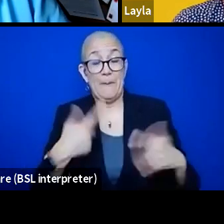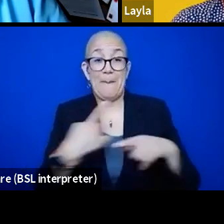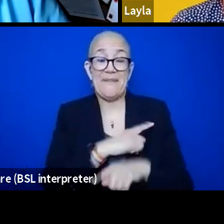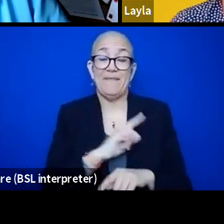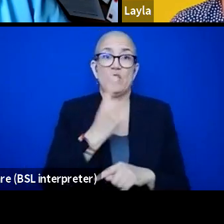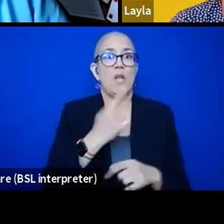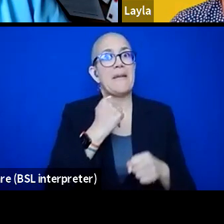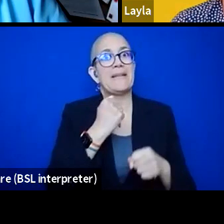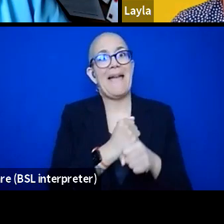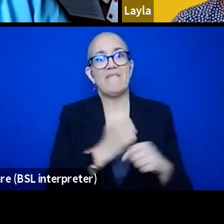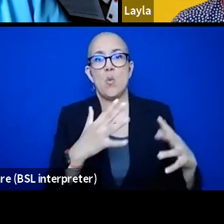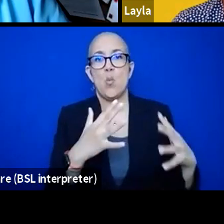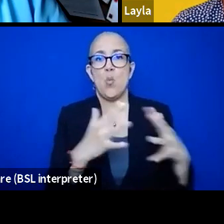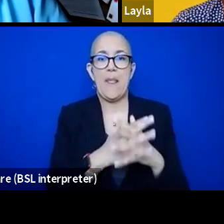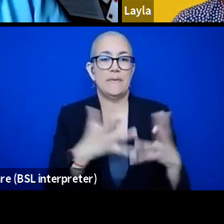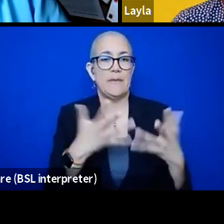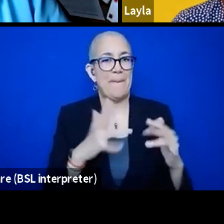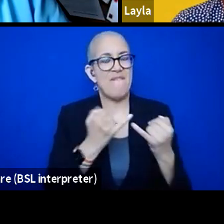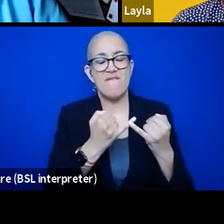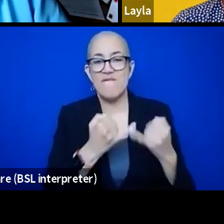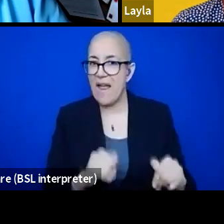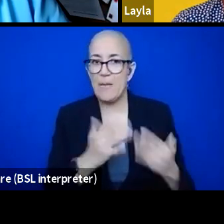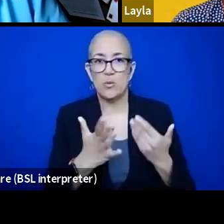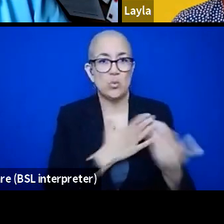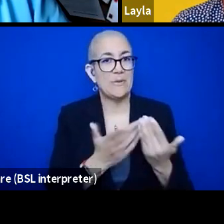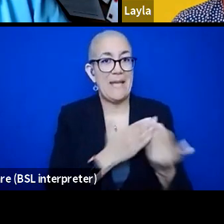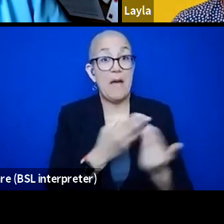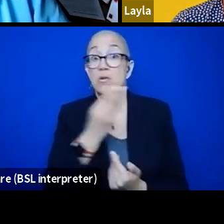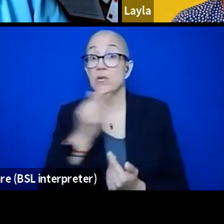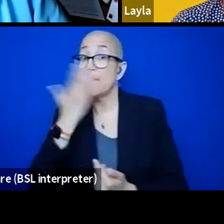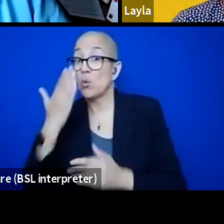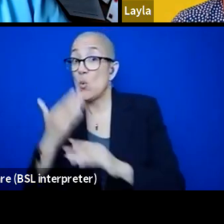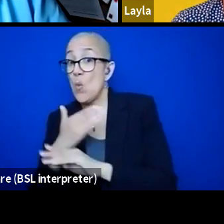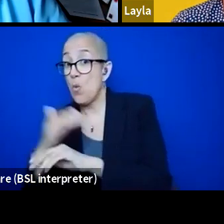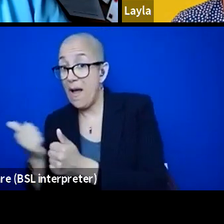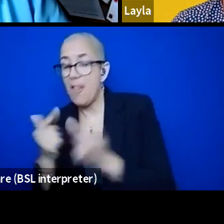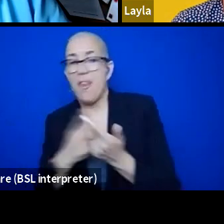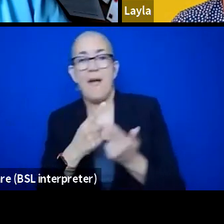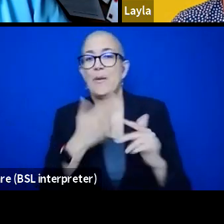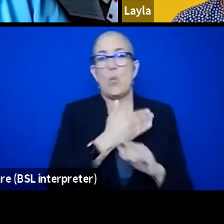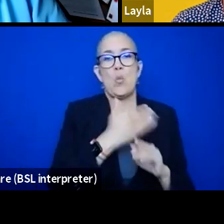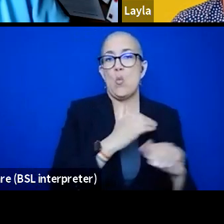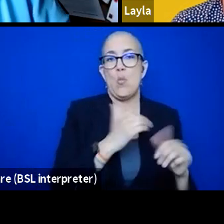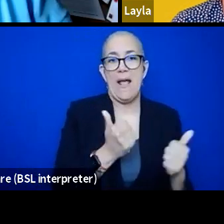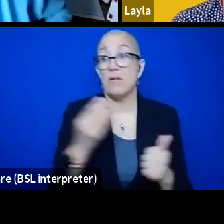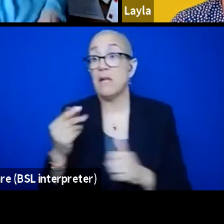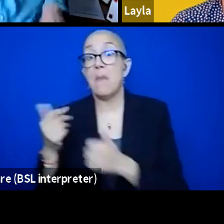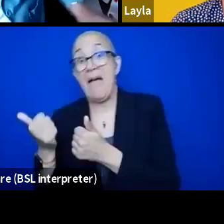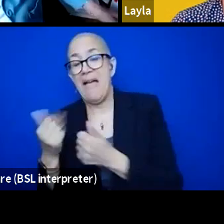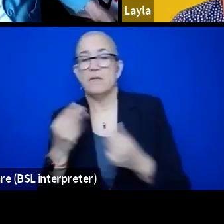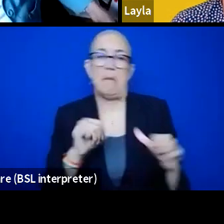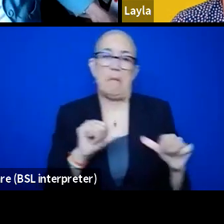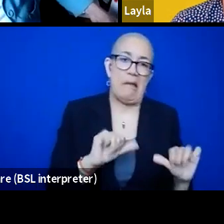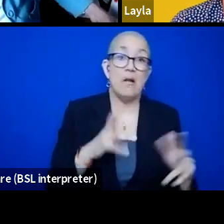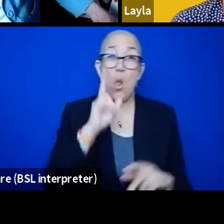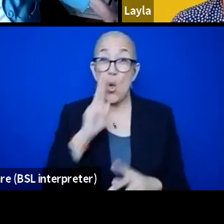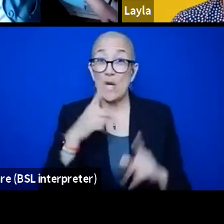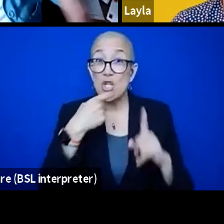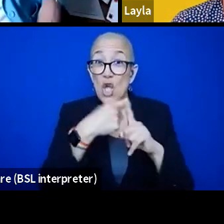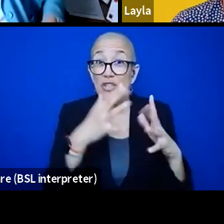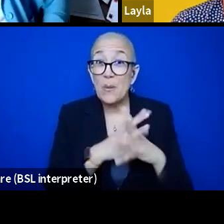failed miserably to sort that out. Some schools have worked really well, others not so well. Some areas go, others not so well. Look at what Kirsty Williams